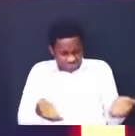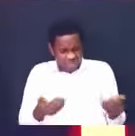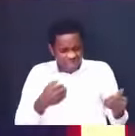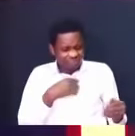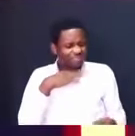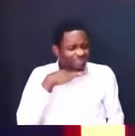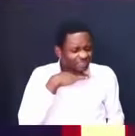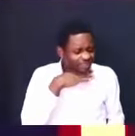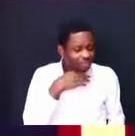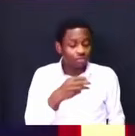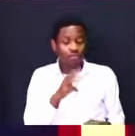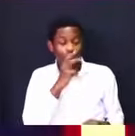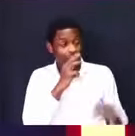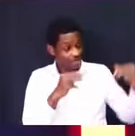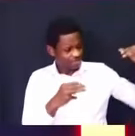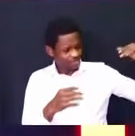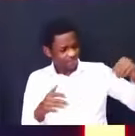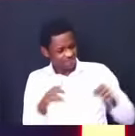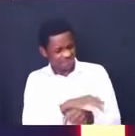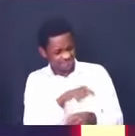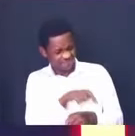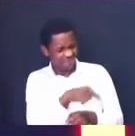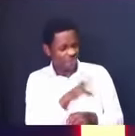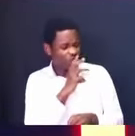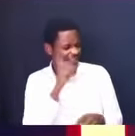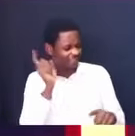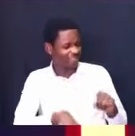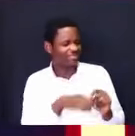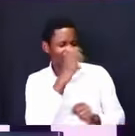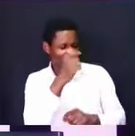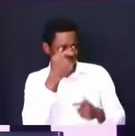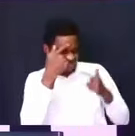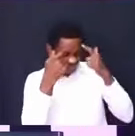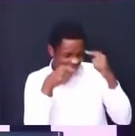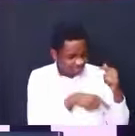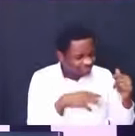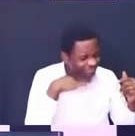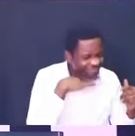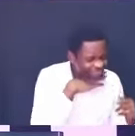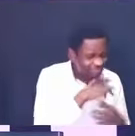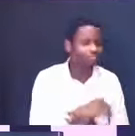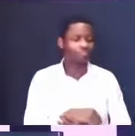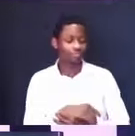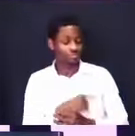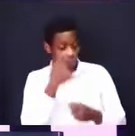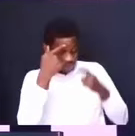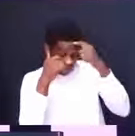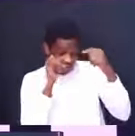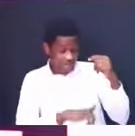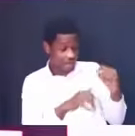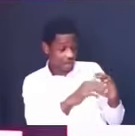the condition of the barrel is not allowing you to feed on the clean water from above. Na eto de